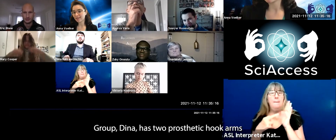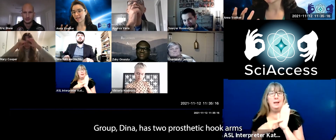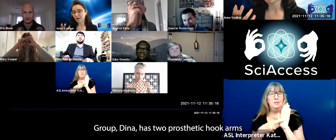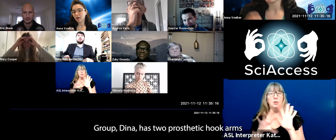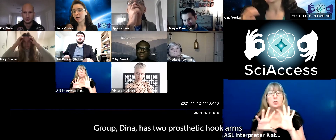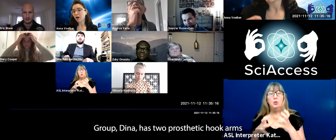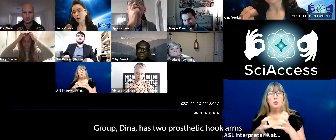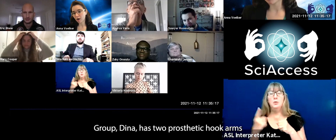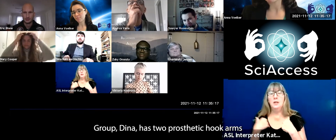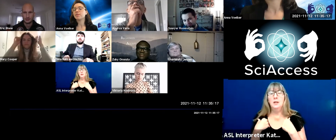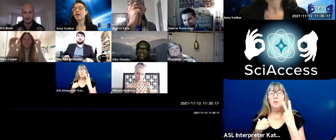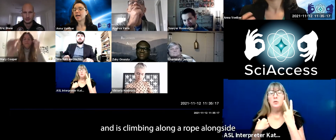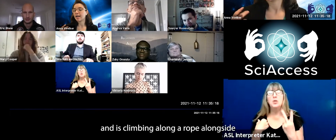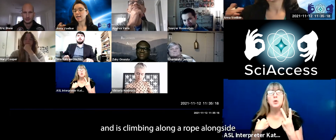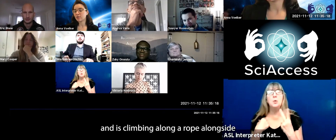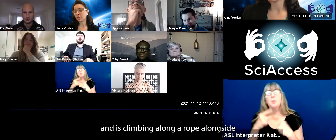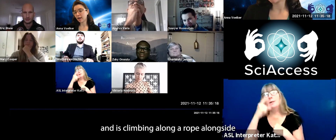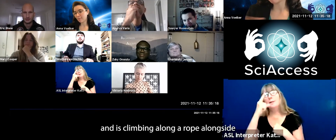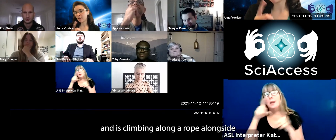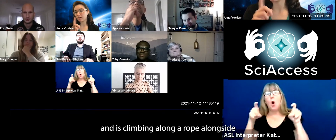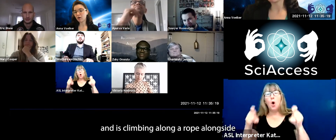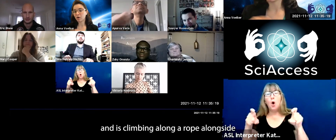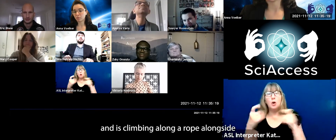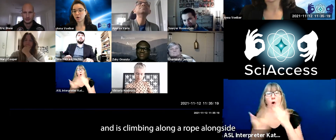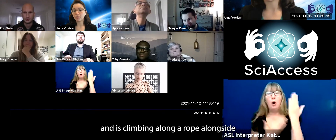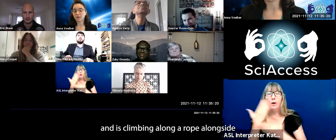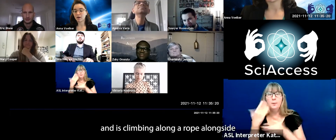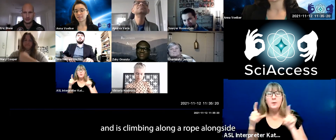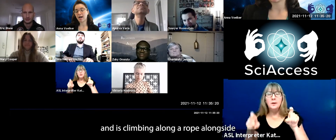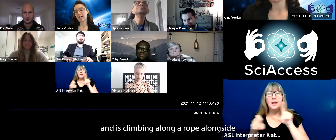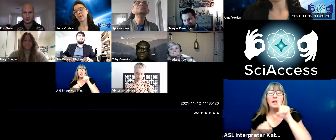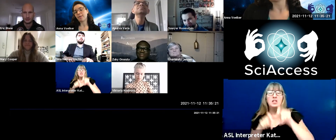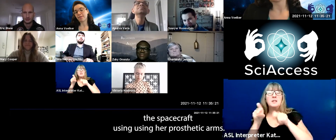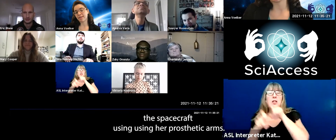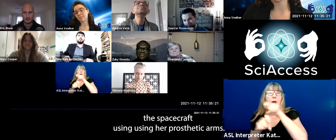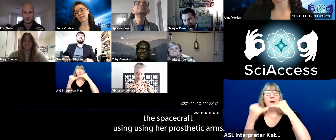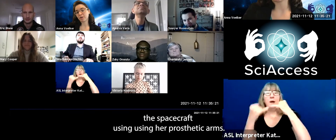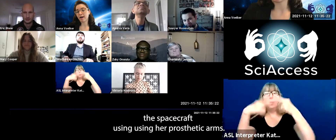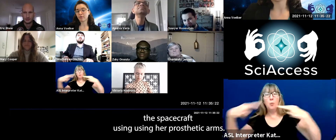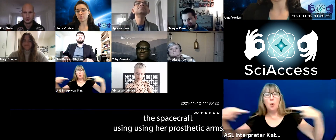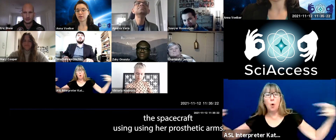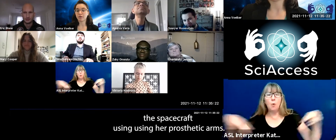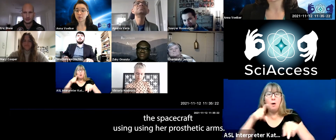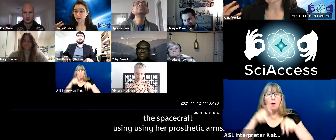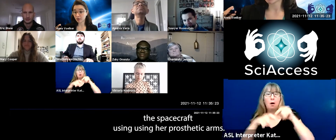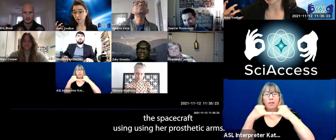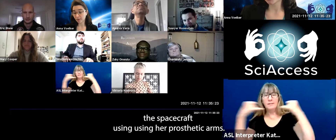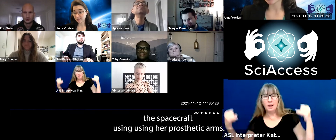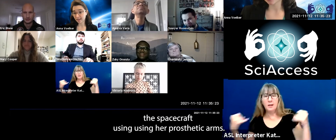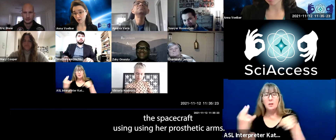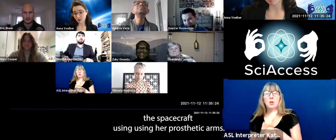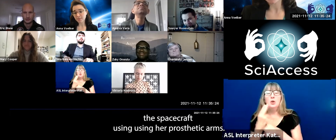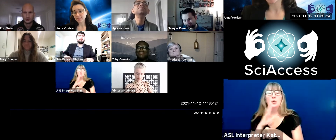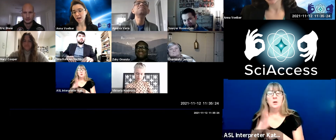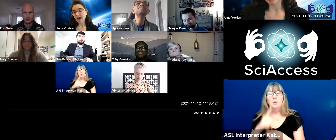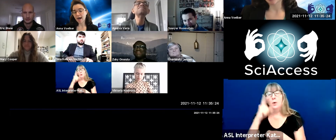2 prosthetic hook arms and is climbing along a rope alongside the spacecraft using her